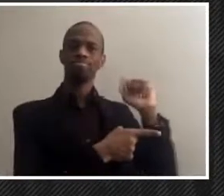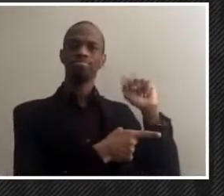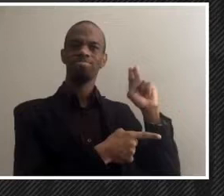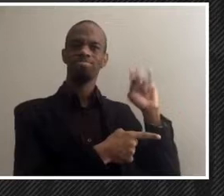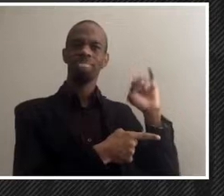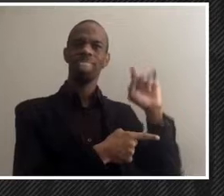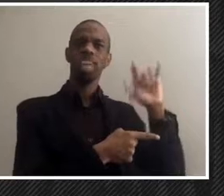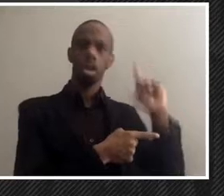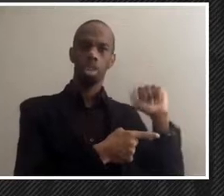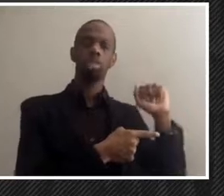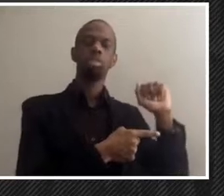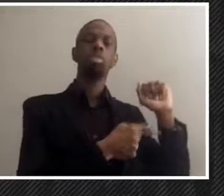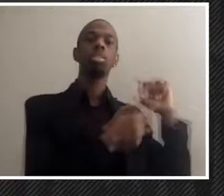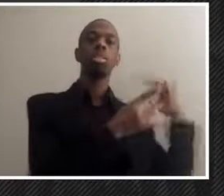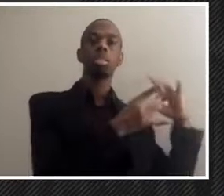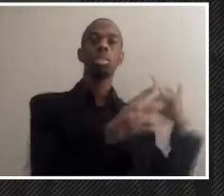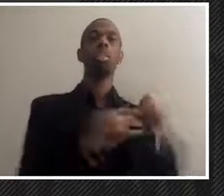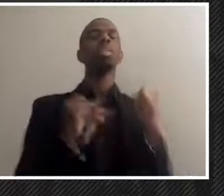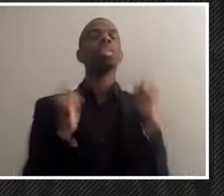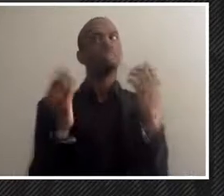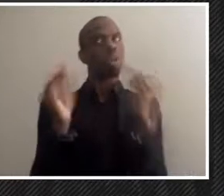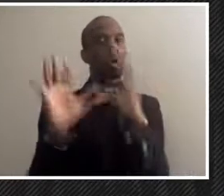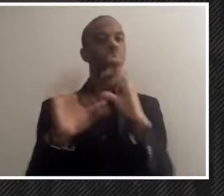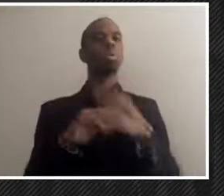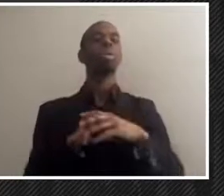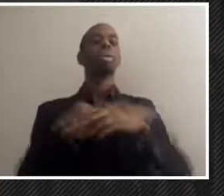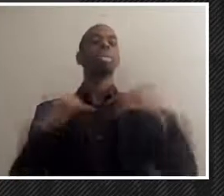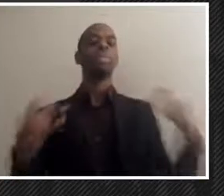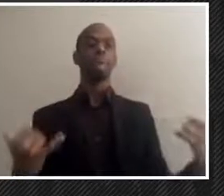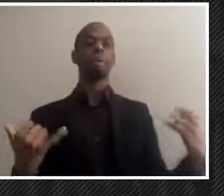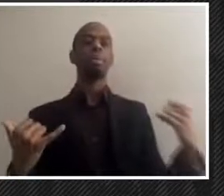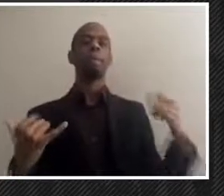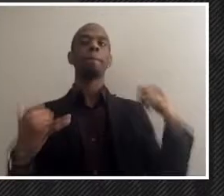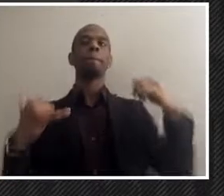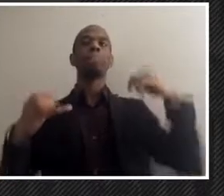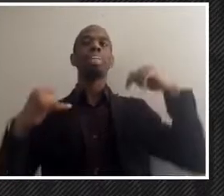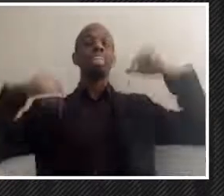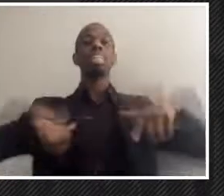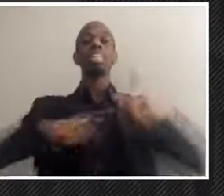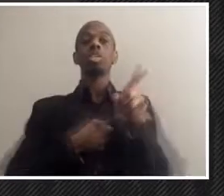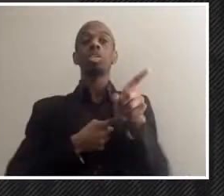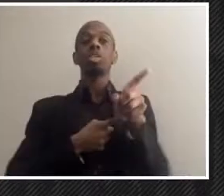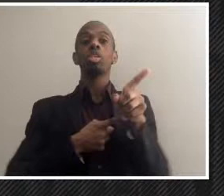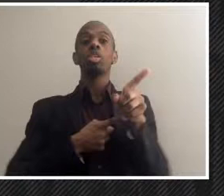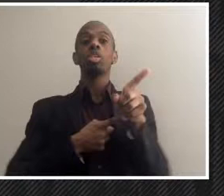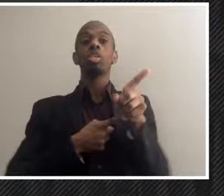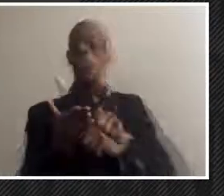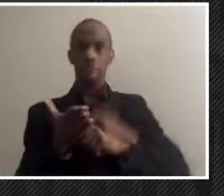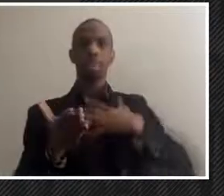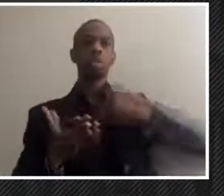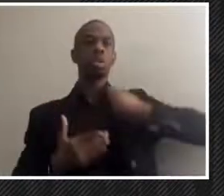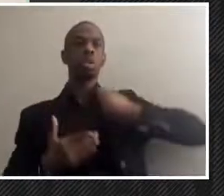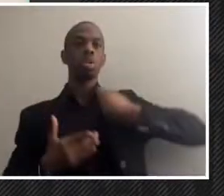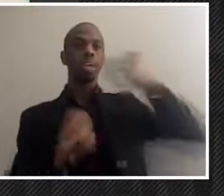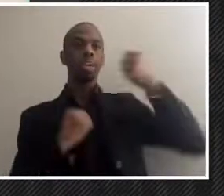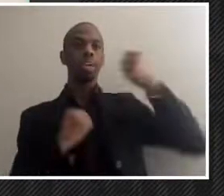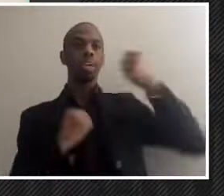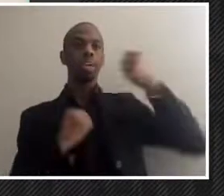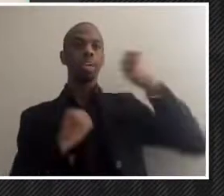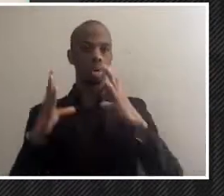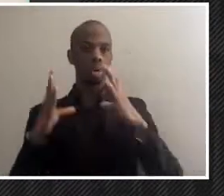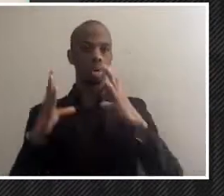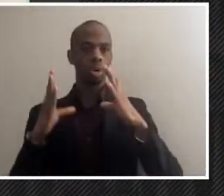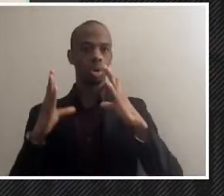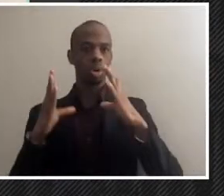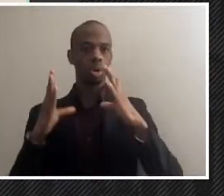work. Because this is in my ministry. This is in my work to patchwork folks